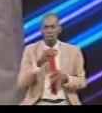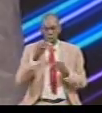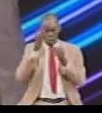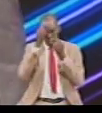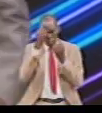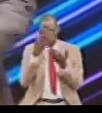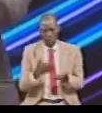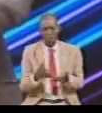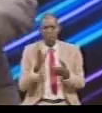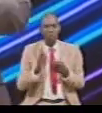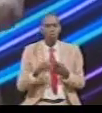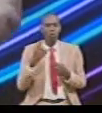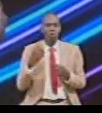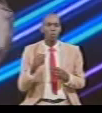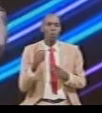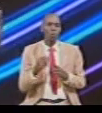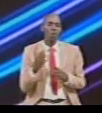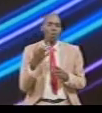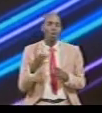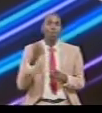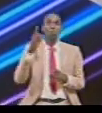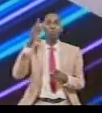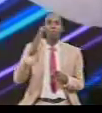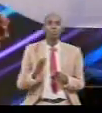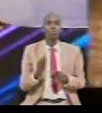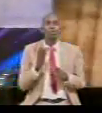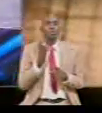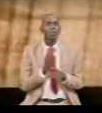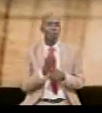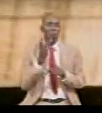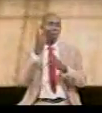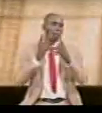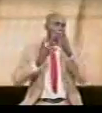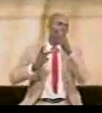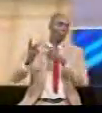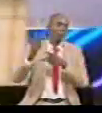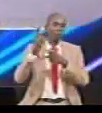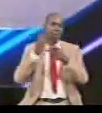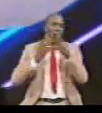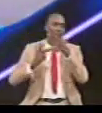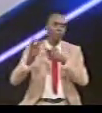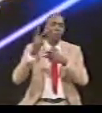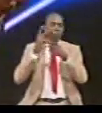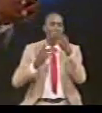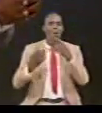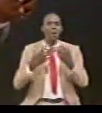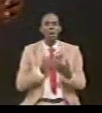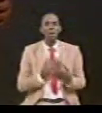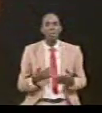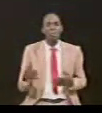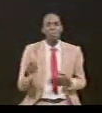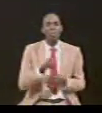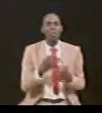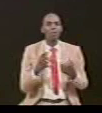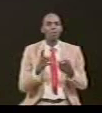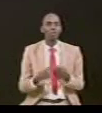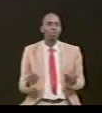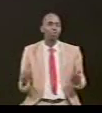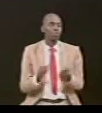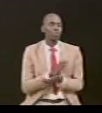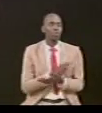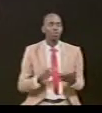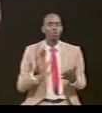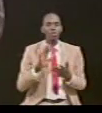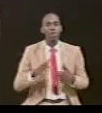to the word of God in the prophecy. Prophecy, and they want to rule your life and ruin your life by